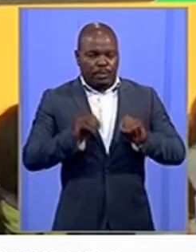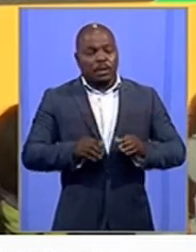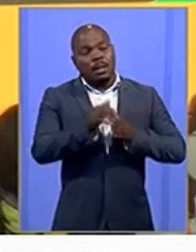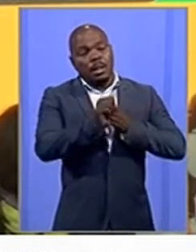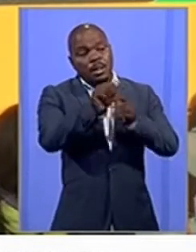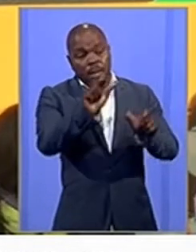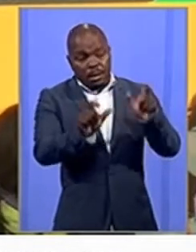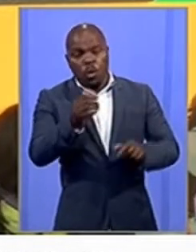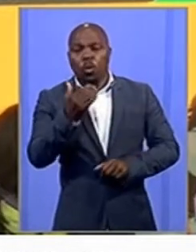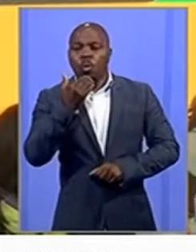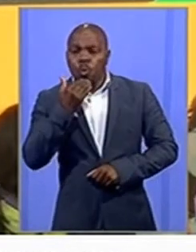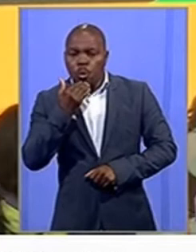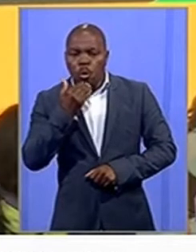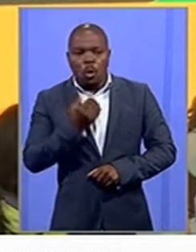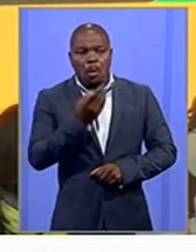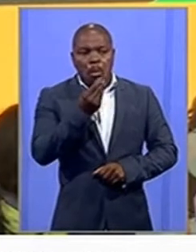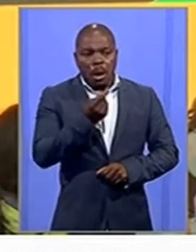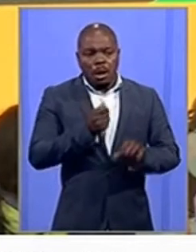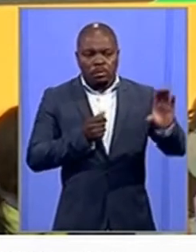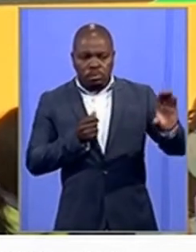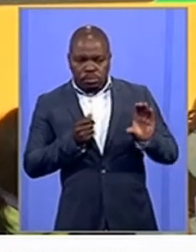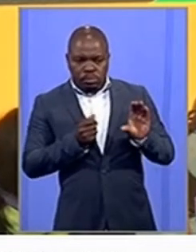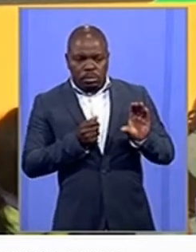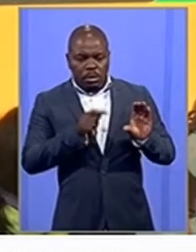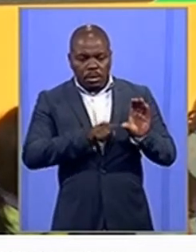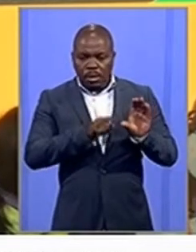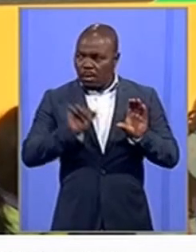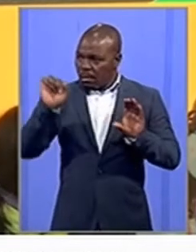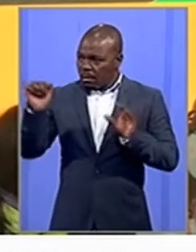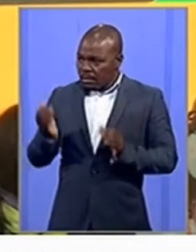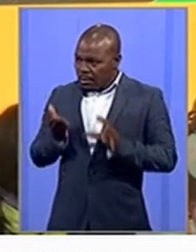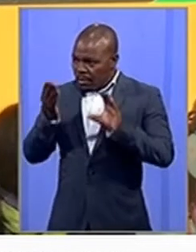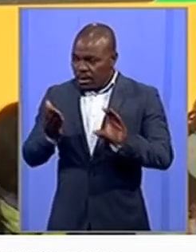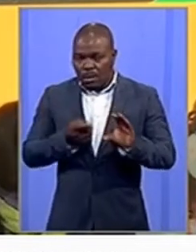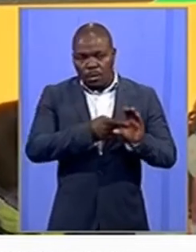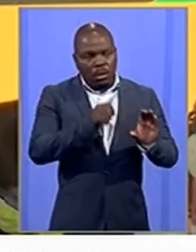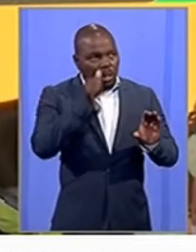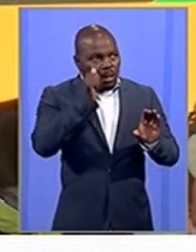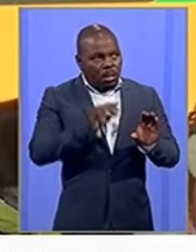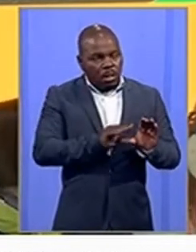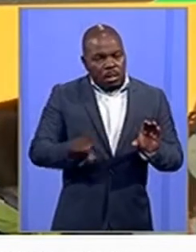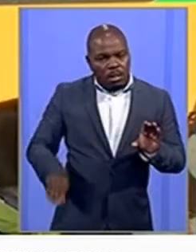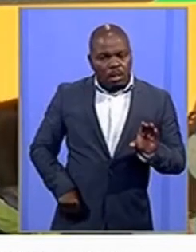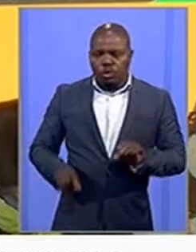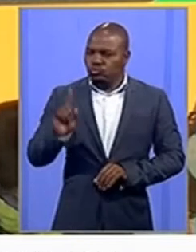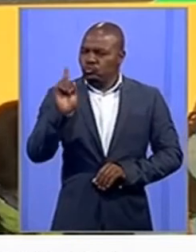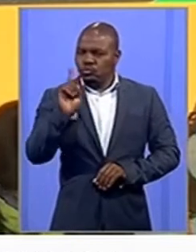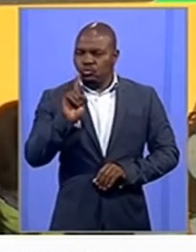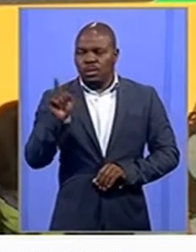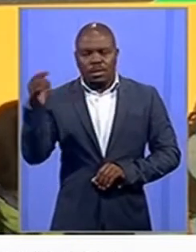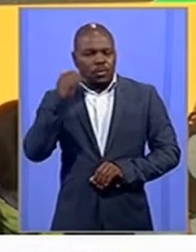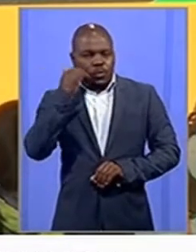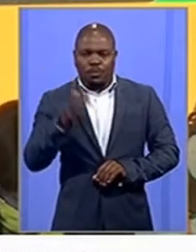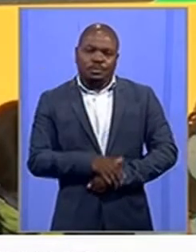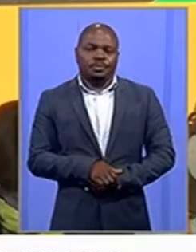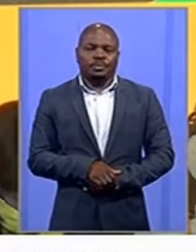leaders who will not divert money that is meant for service delivery into their own pockets.